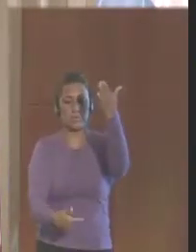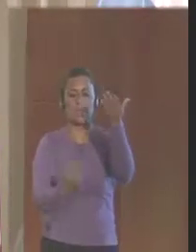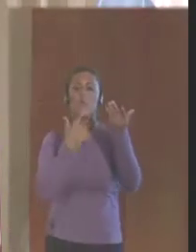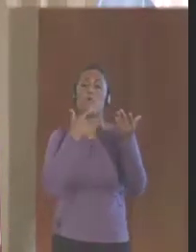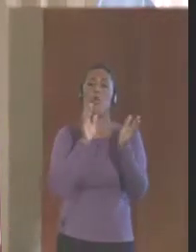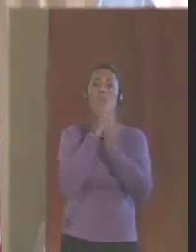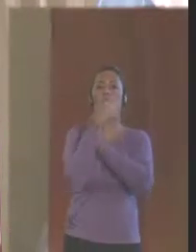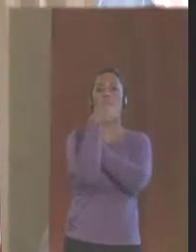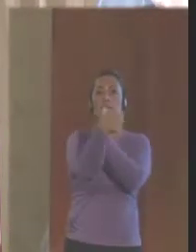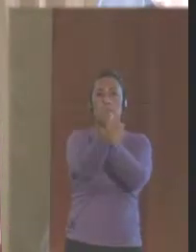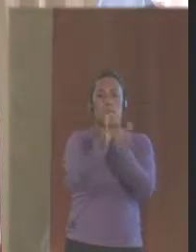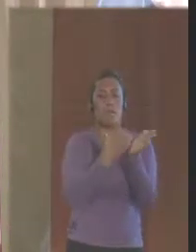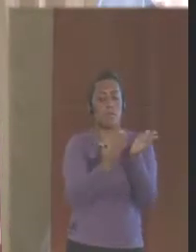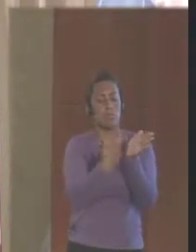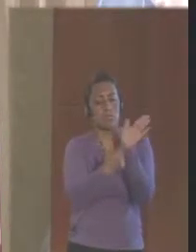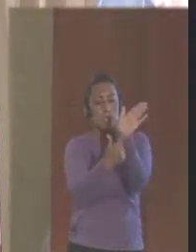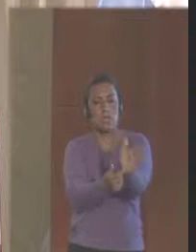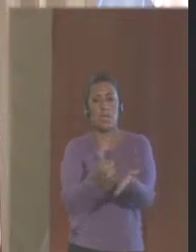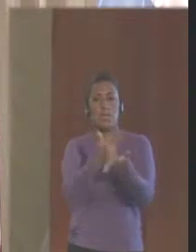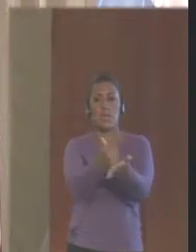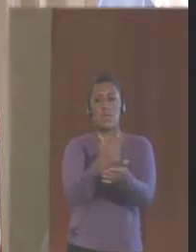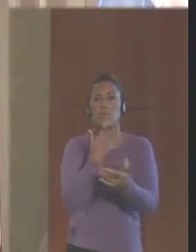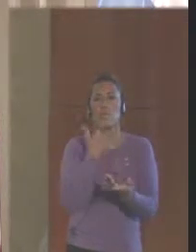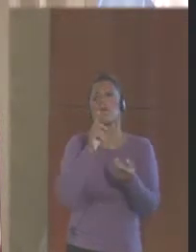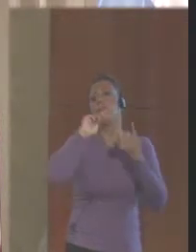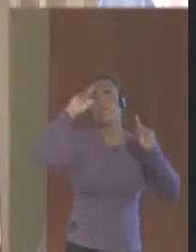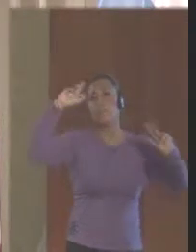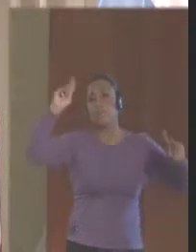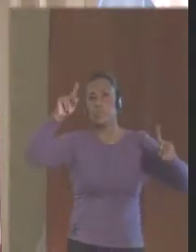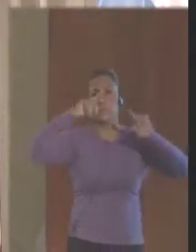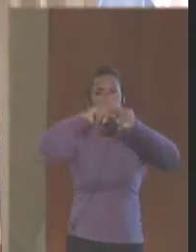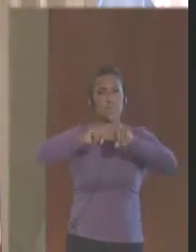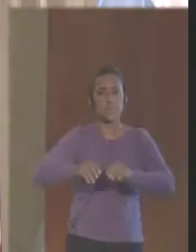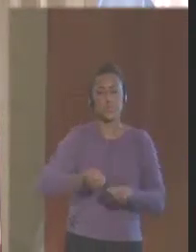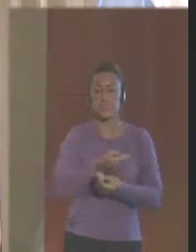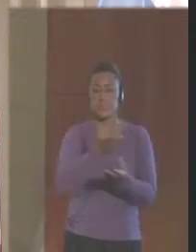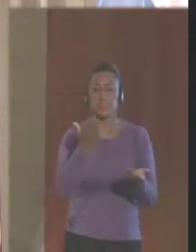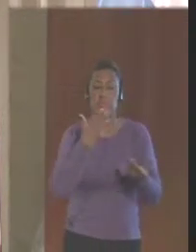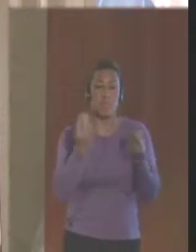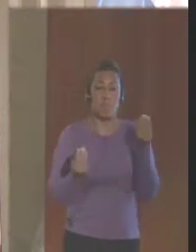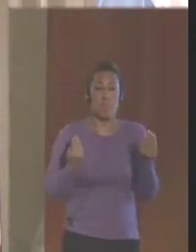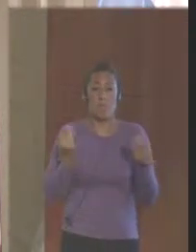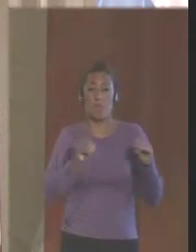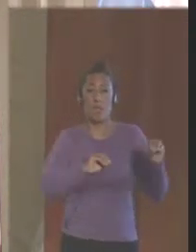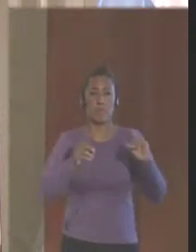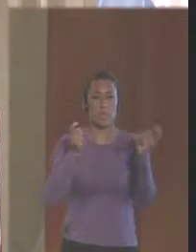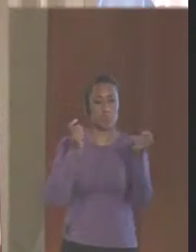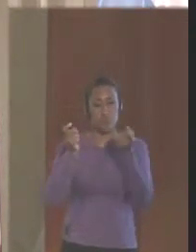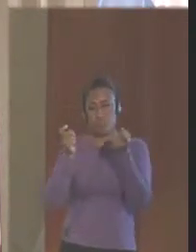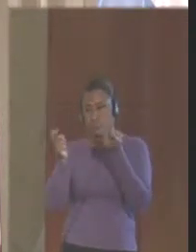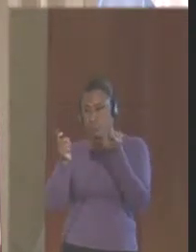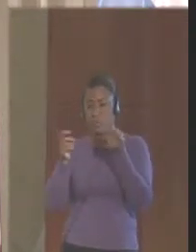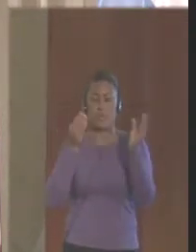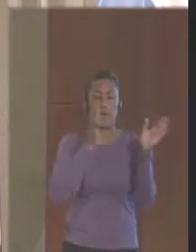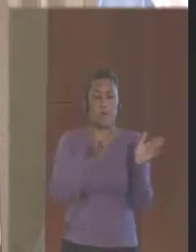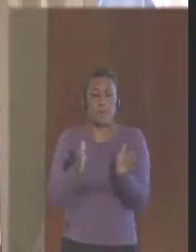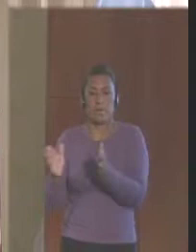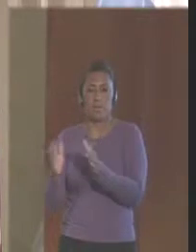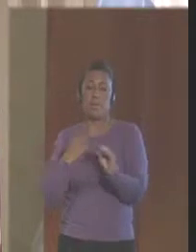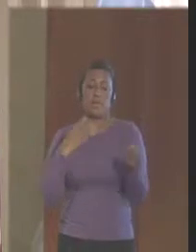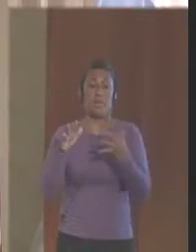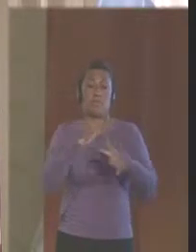Management Policy Framework for Action and the Enhanced Comprehensive Disaster Management